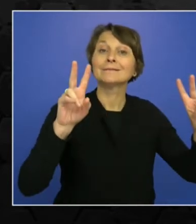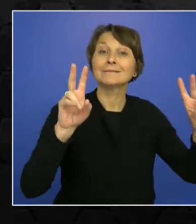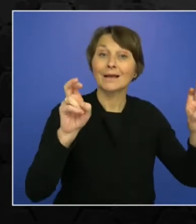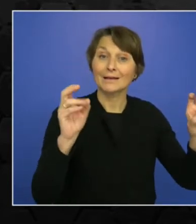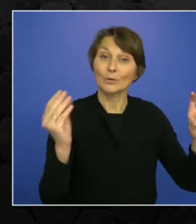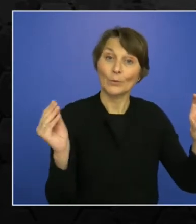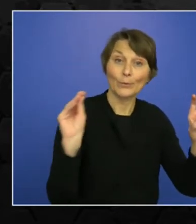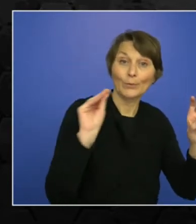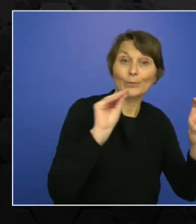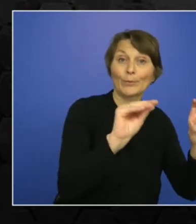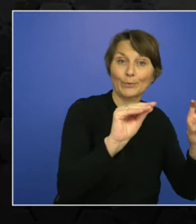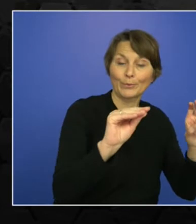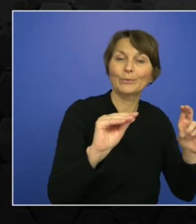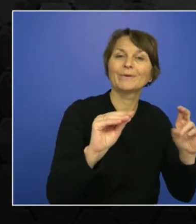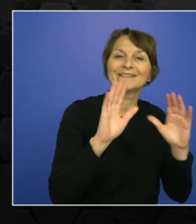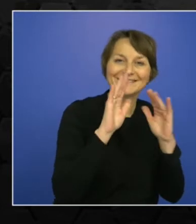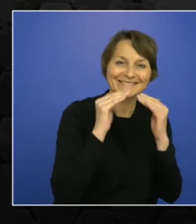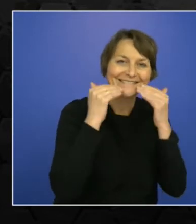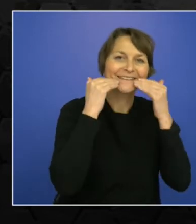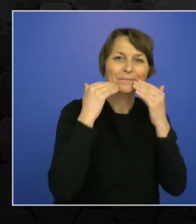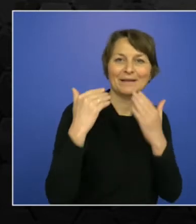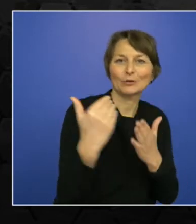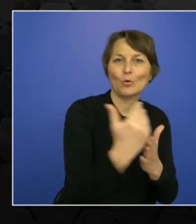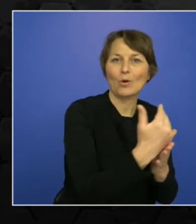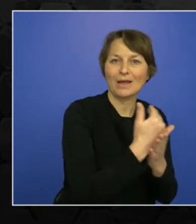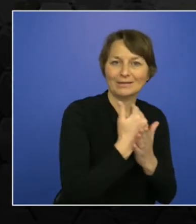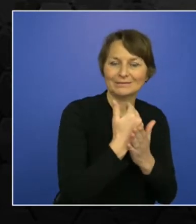sentiment collect, and we are gonna